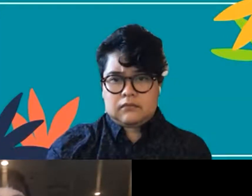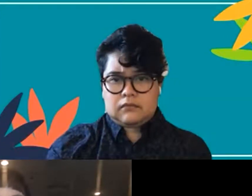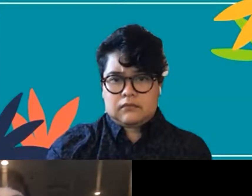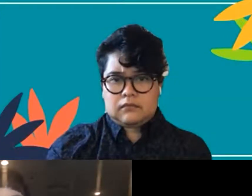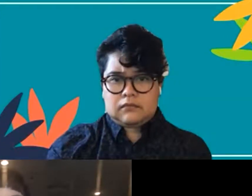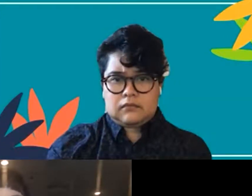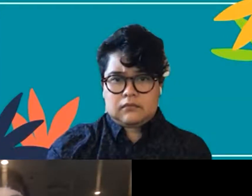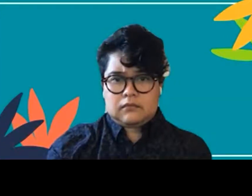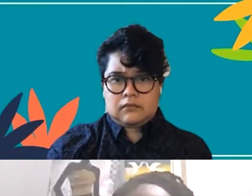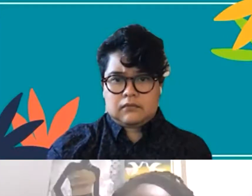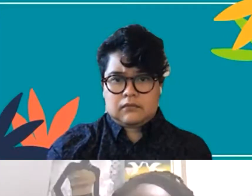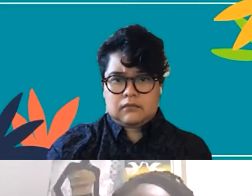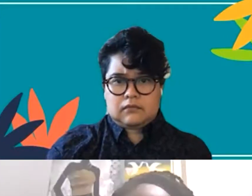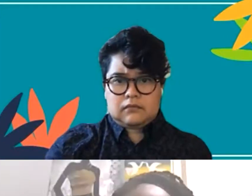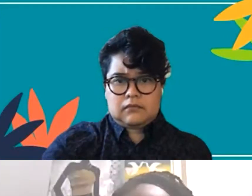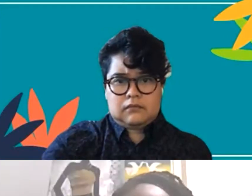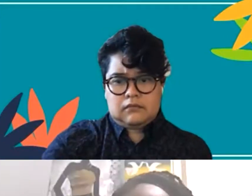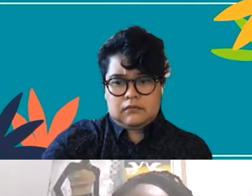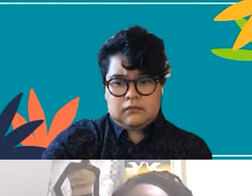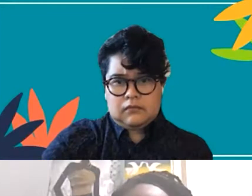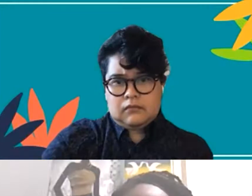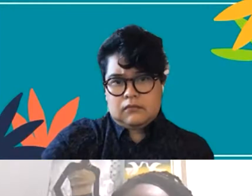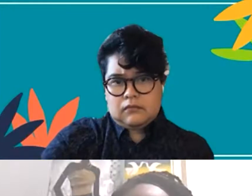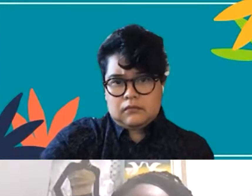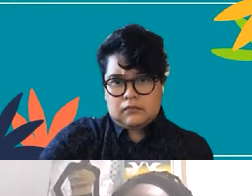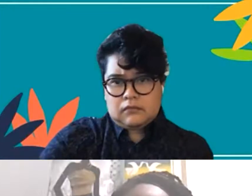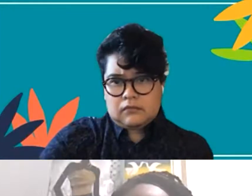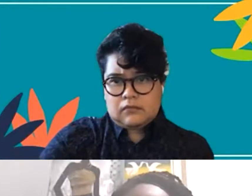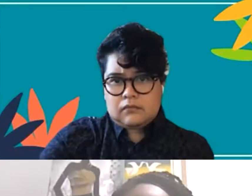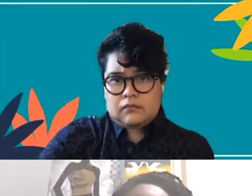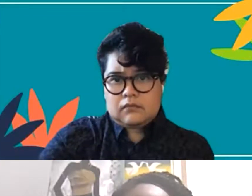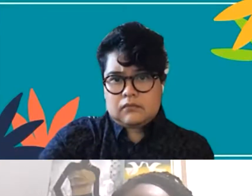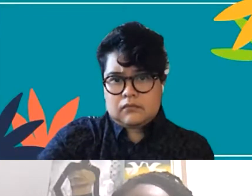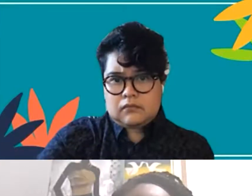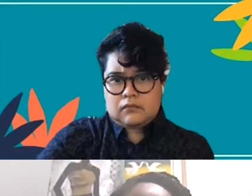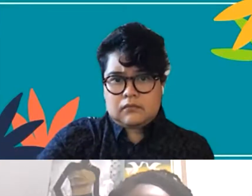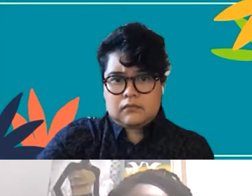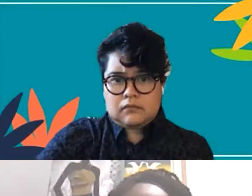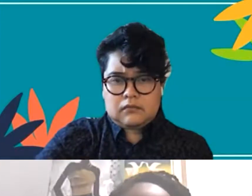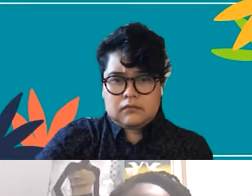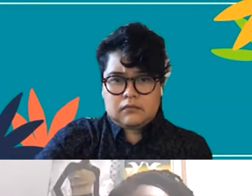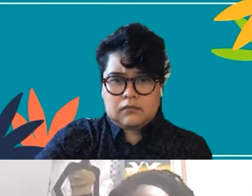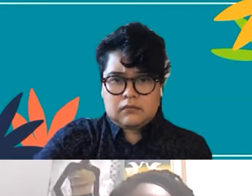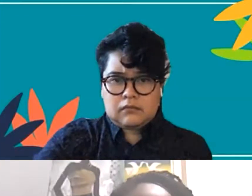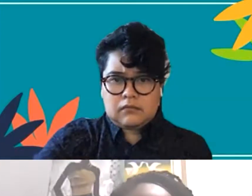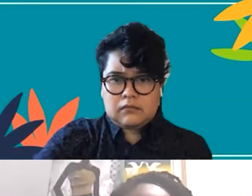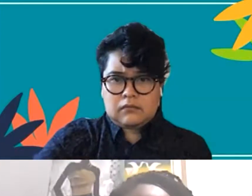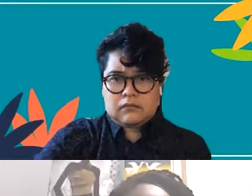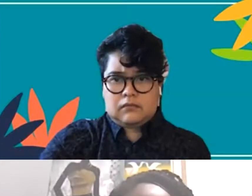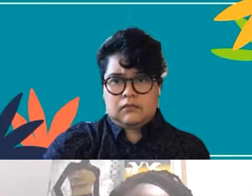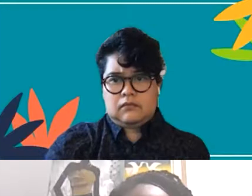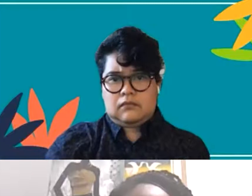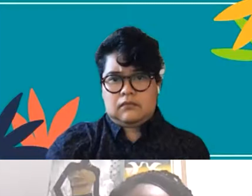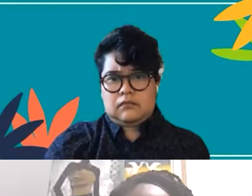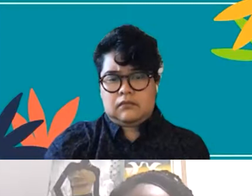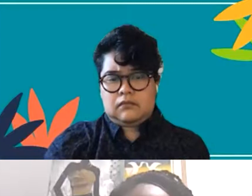movements. Santra has been very active in her community, founding and leading Avance Ansanam, an organization that engages, connects,